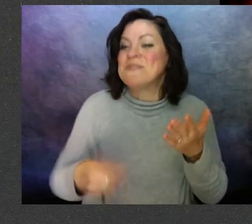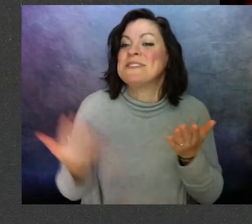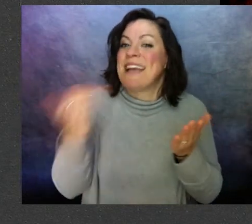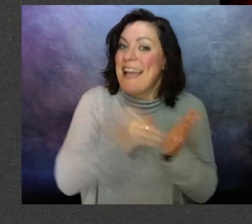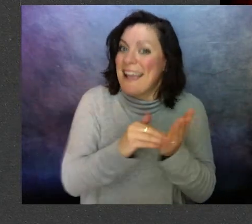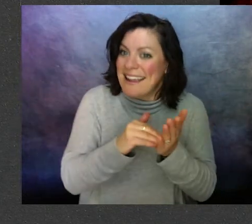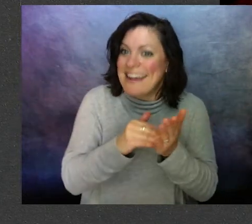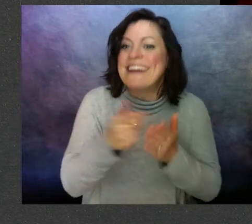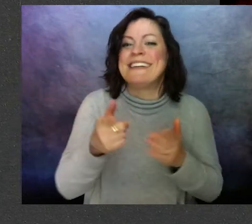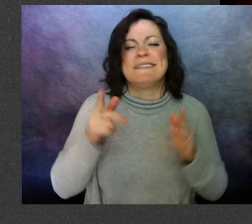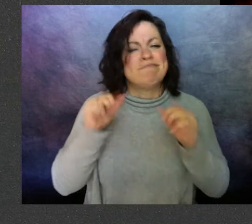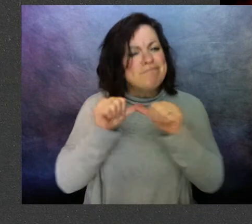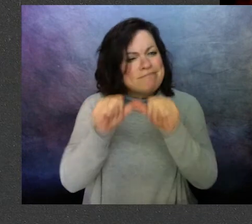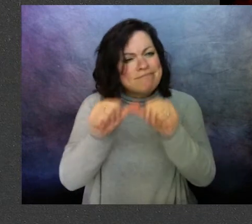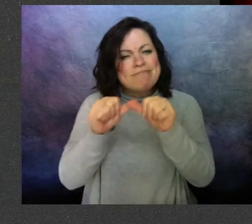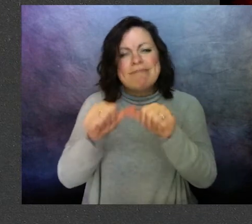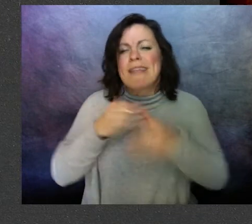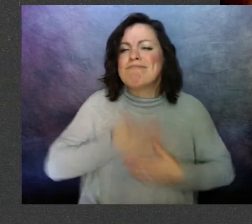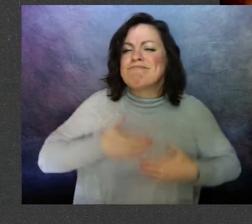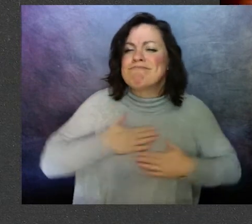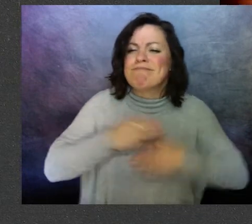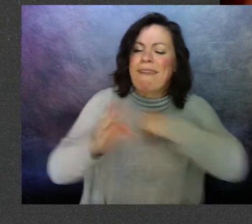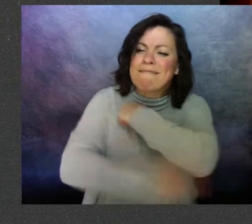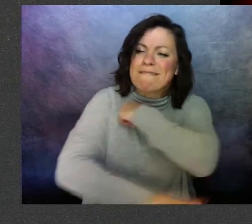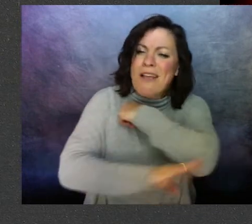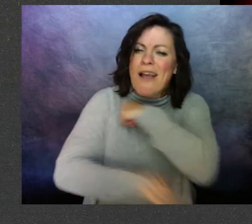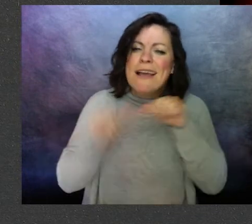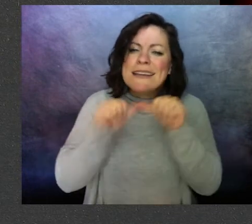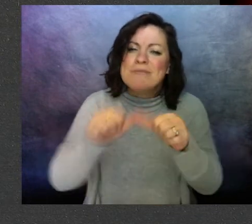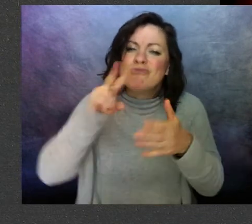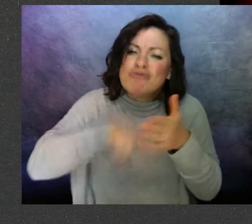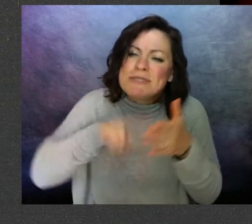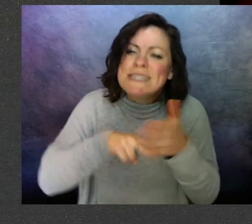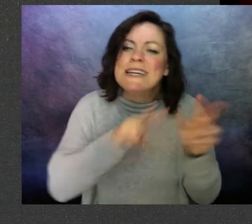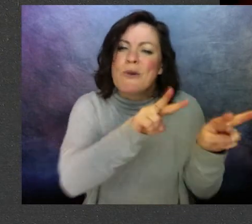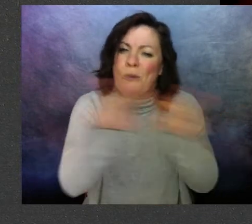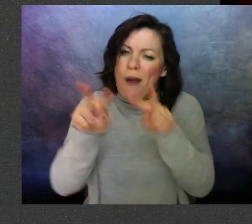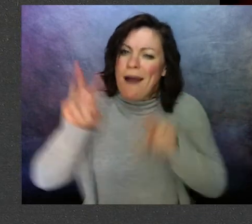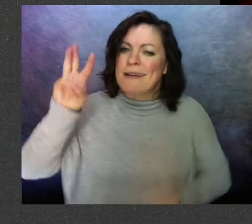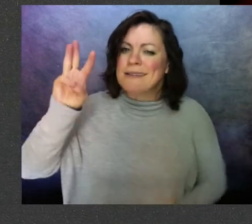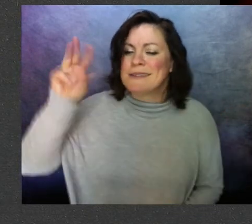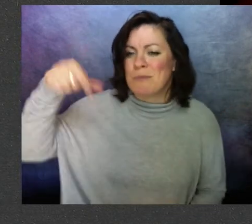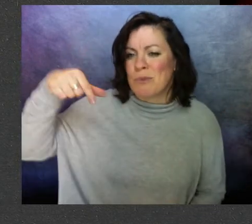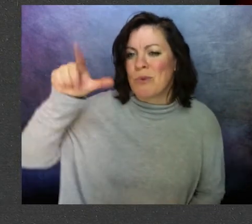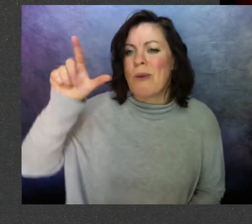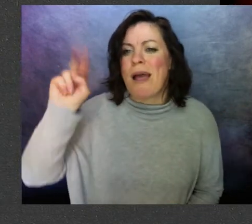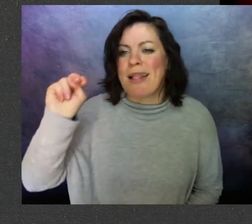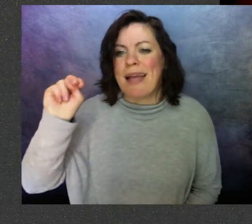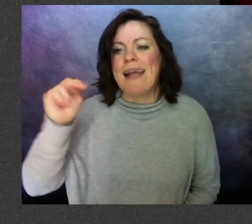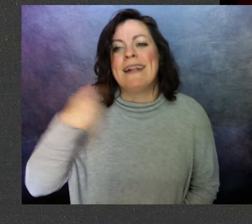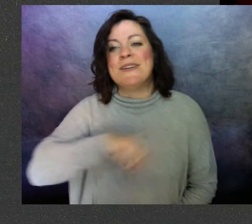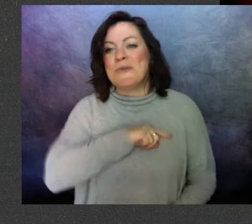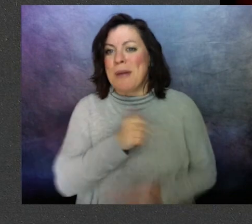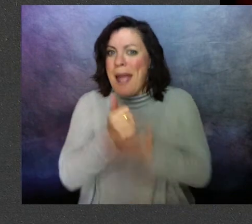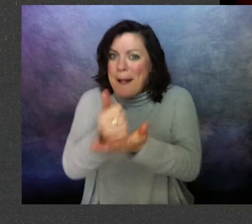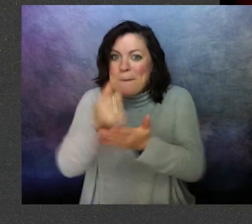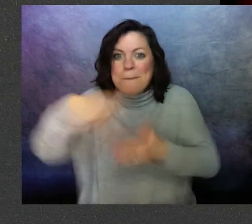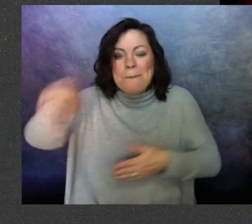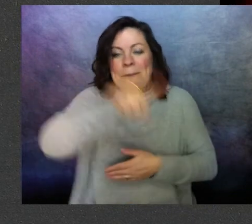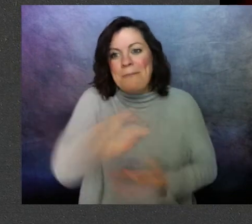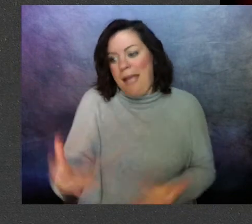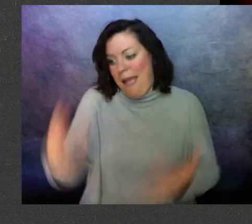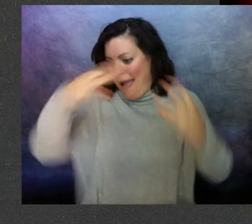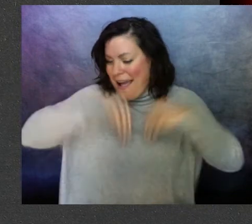reading, learning, and watching us at WQLN, because we bring learning